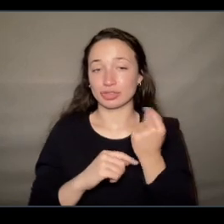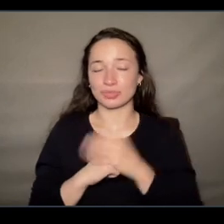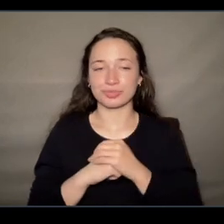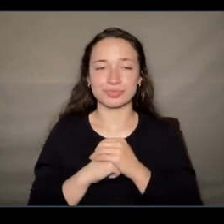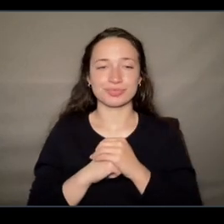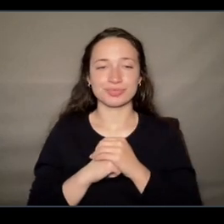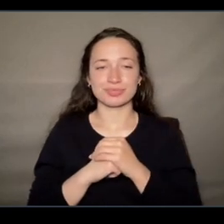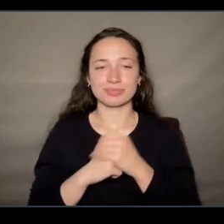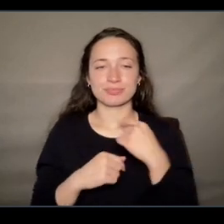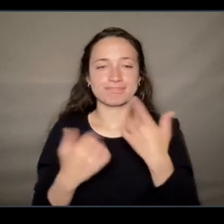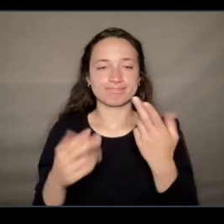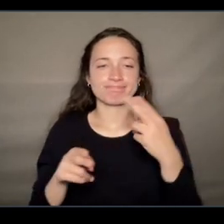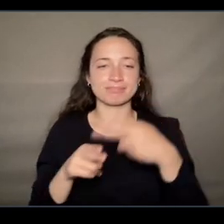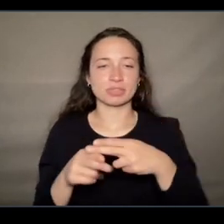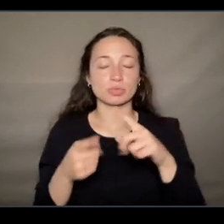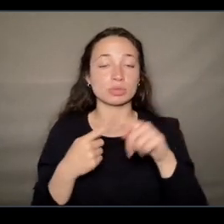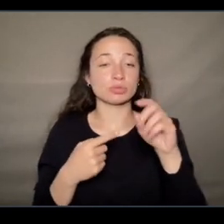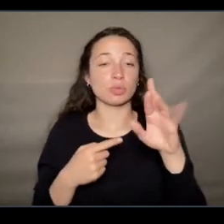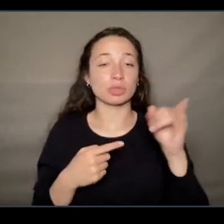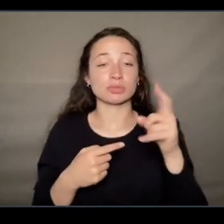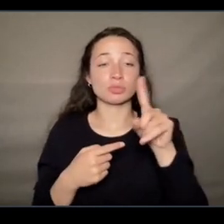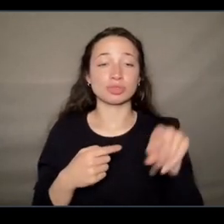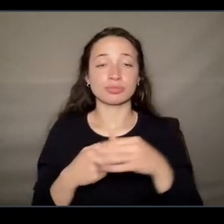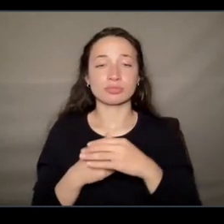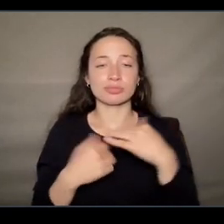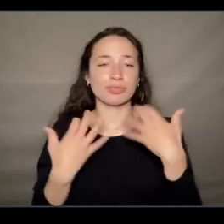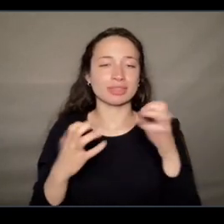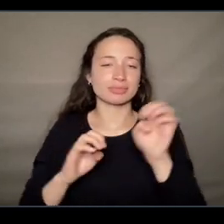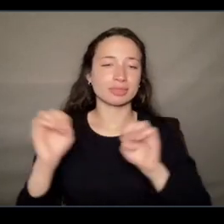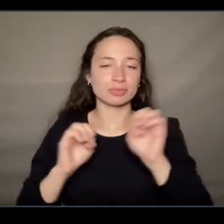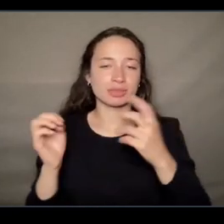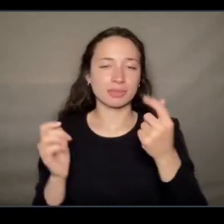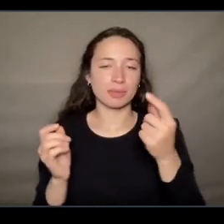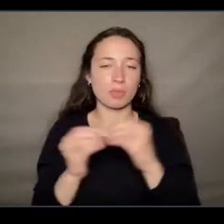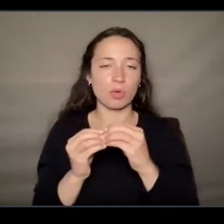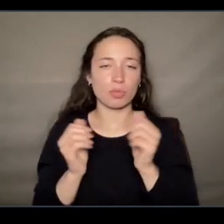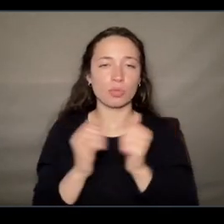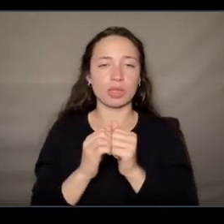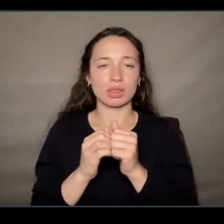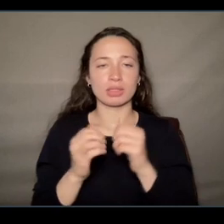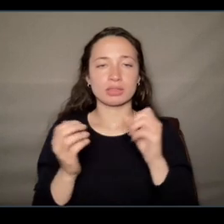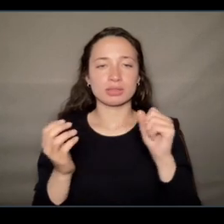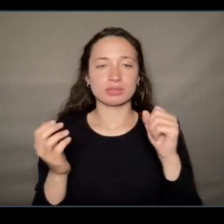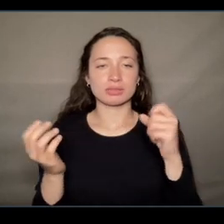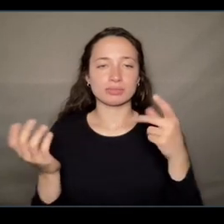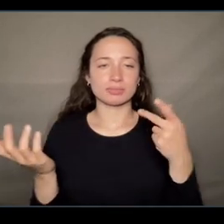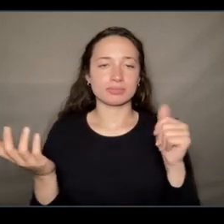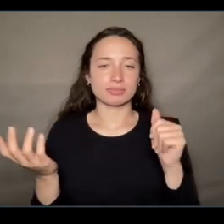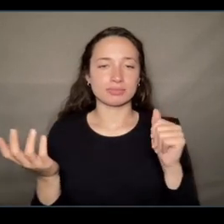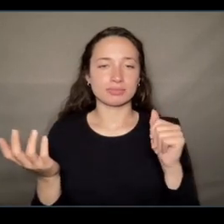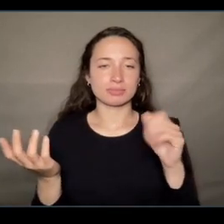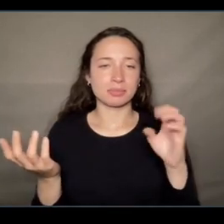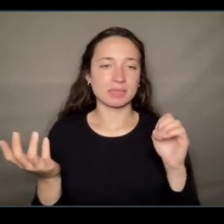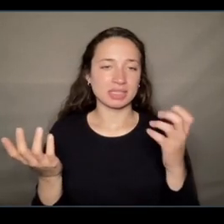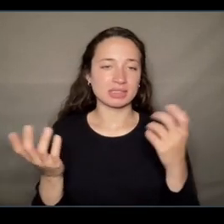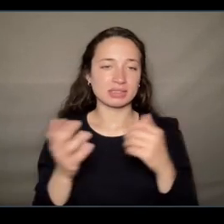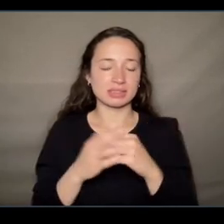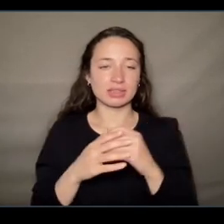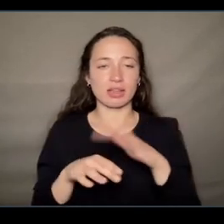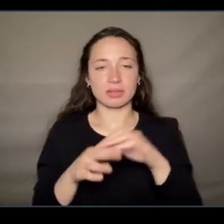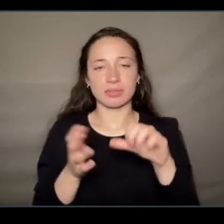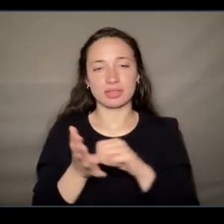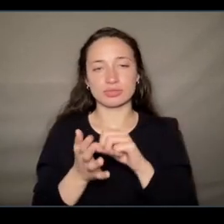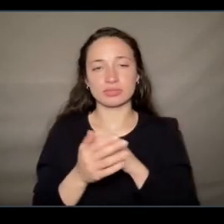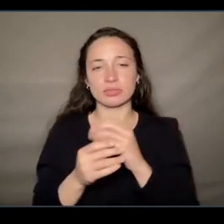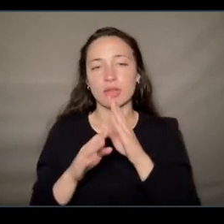year. And as I mentioned to Tori's question, I wanted to experiment a little more with space on the